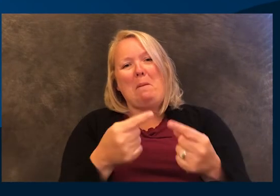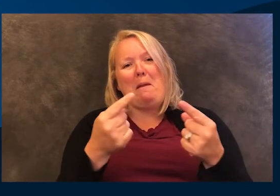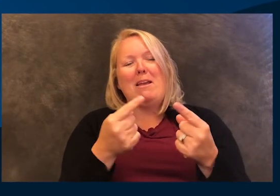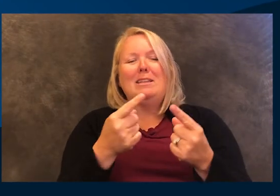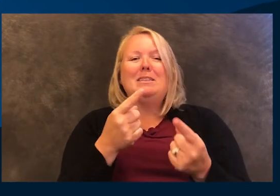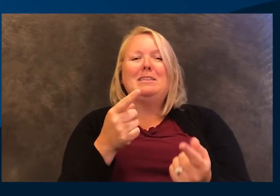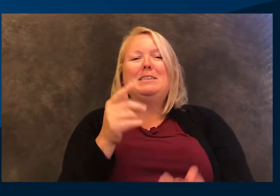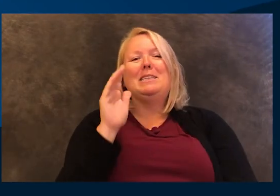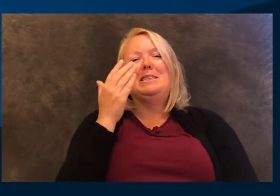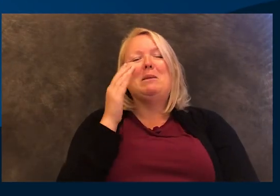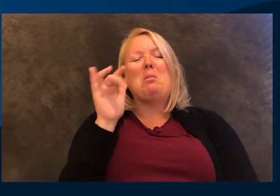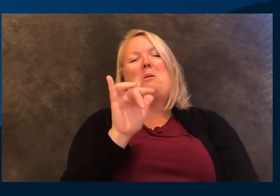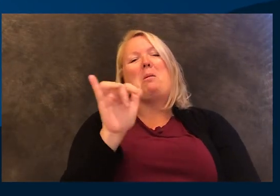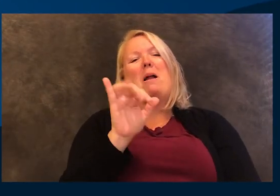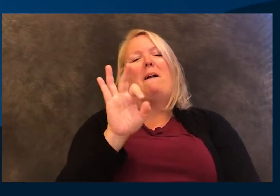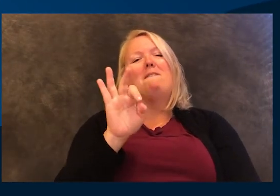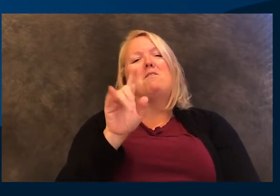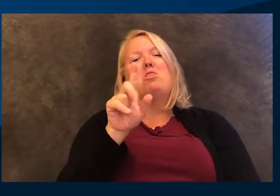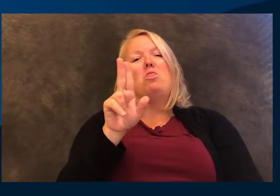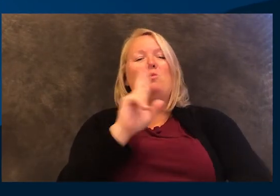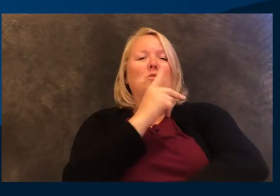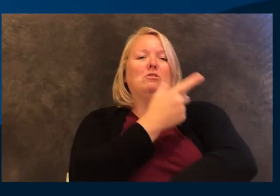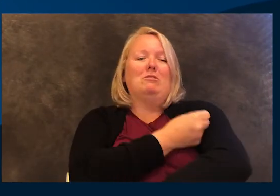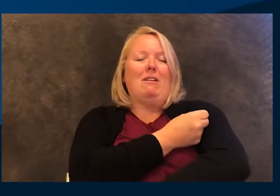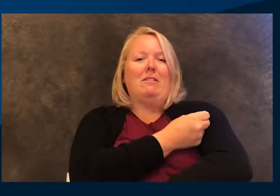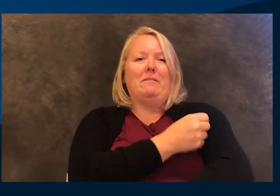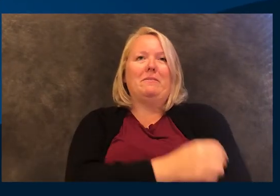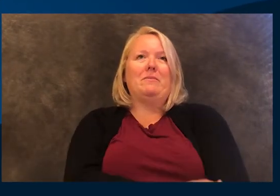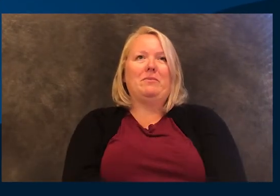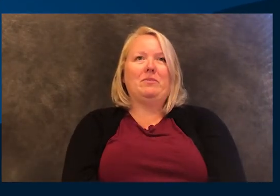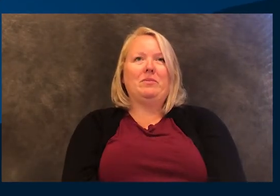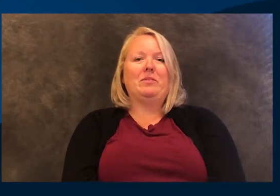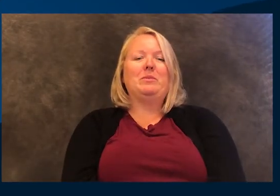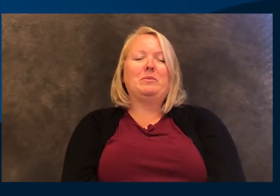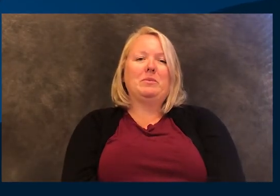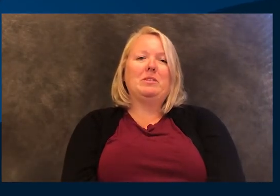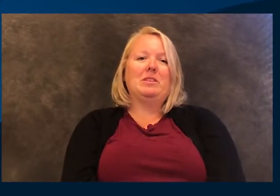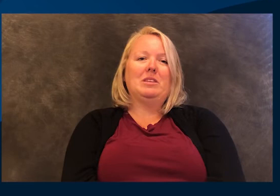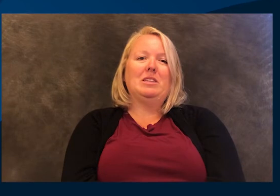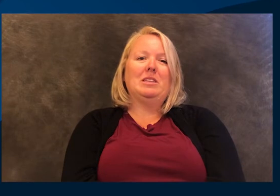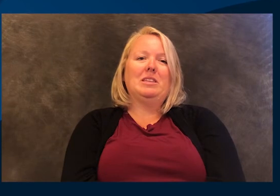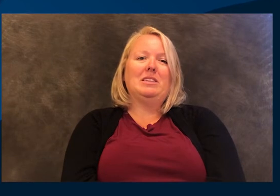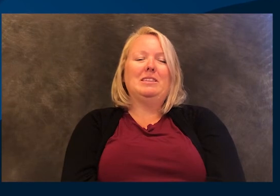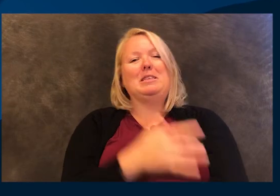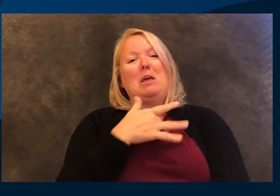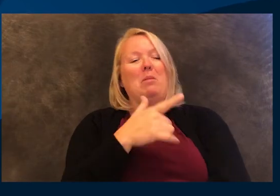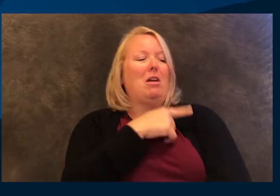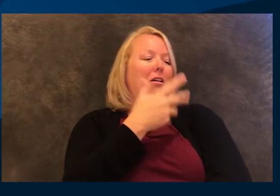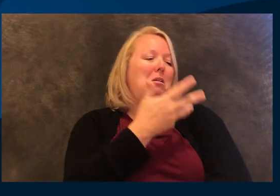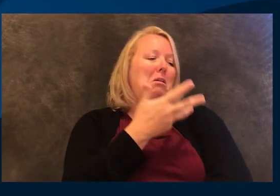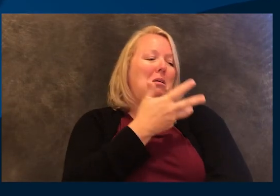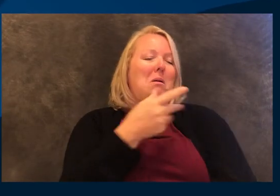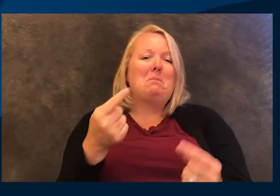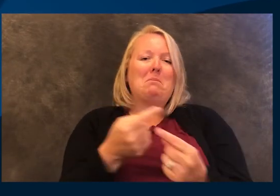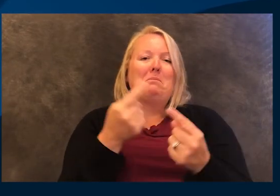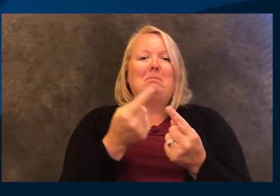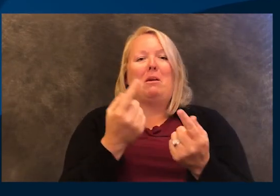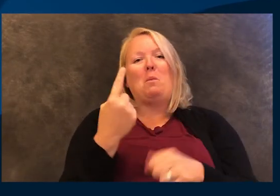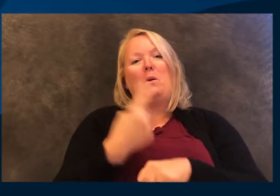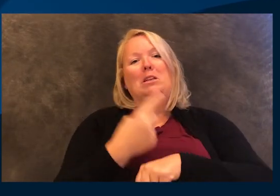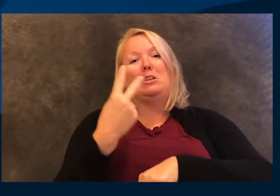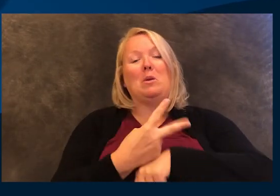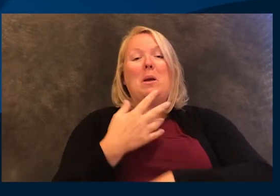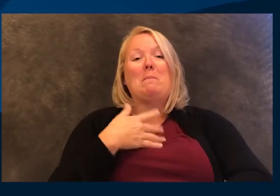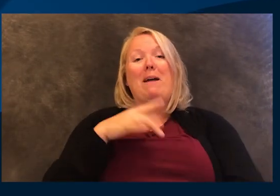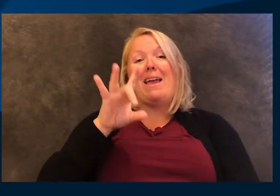similar to what you would feel after a flu shot if you've had that done before. It typically goes away in a day or so. And my 8 and